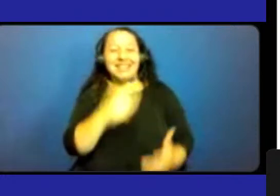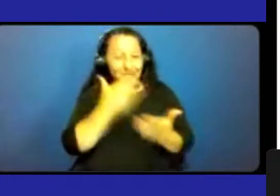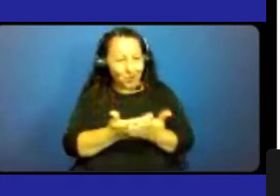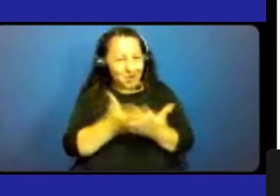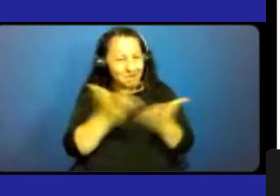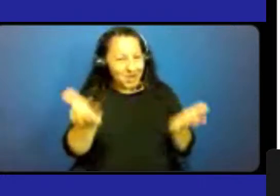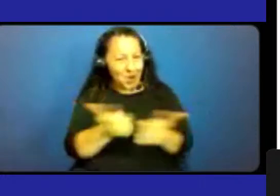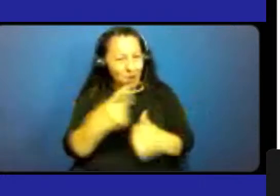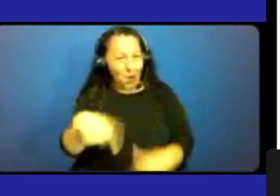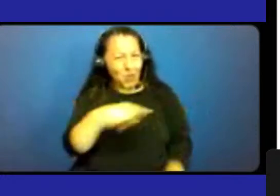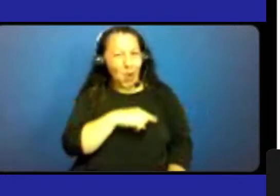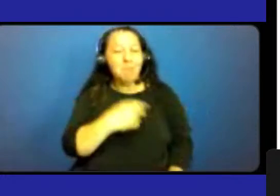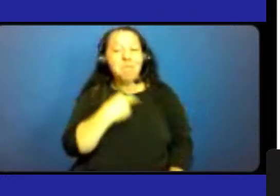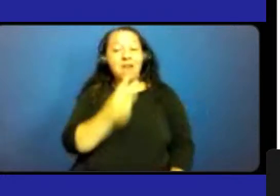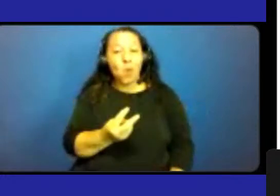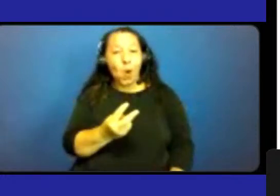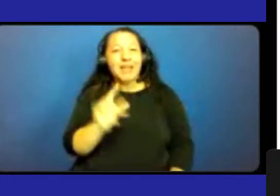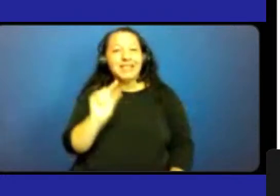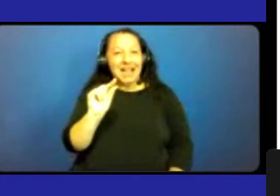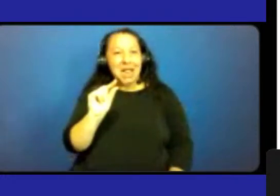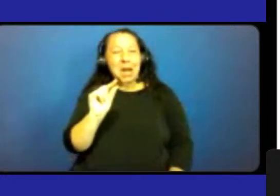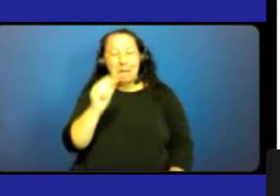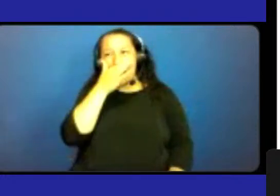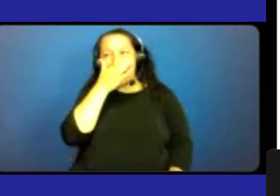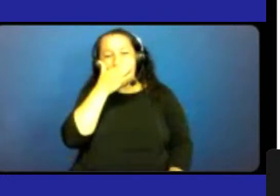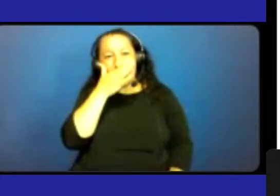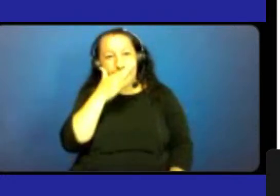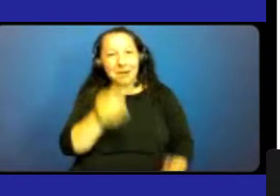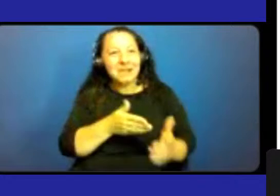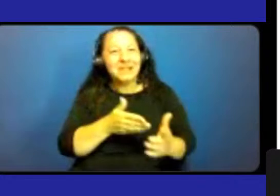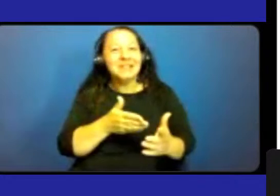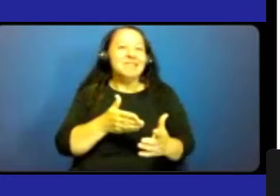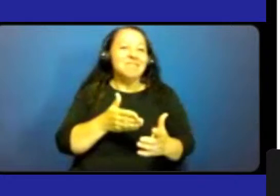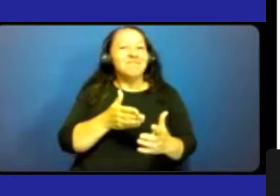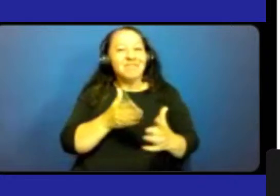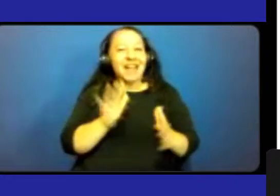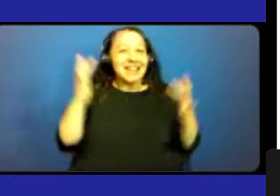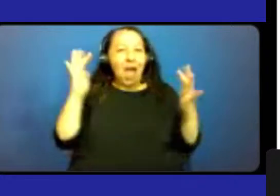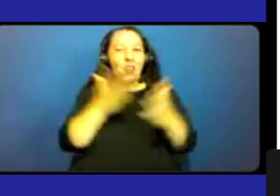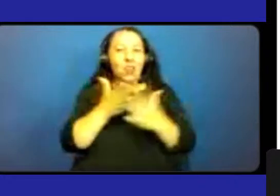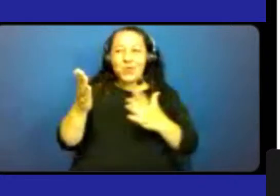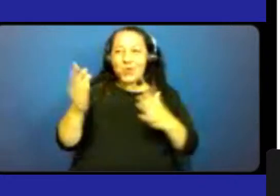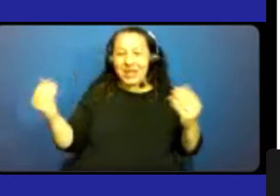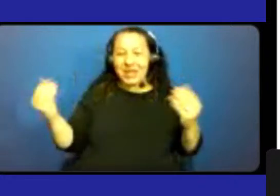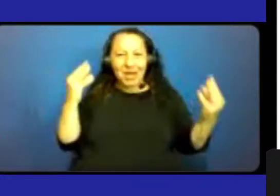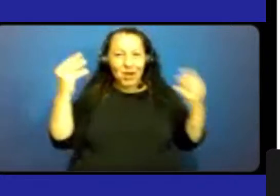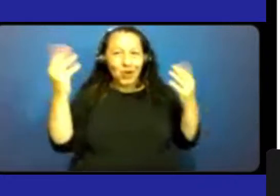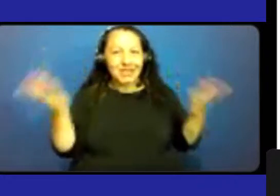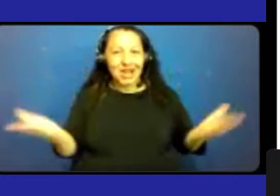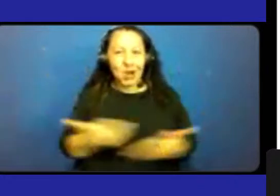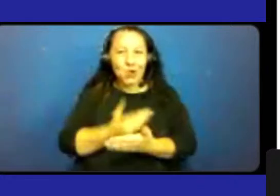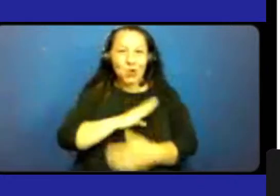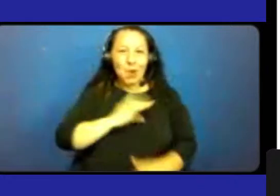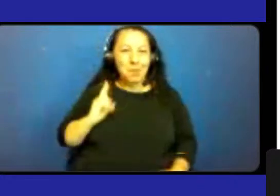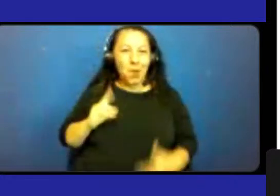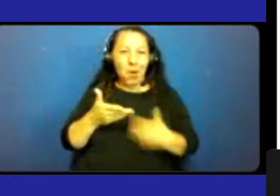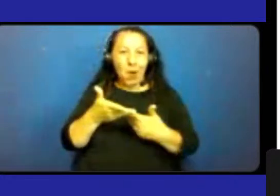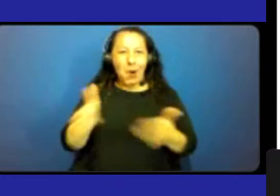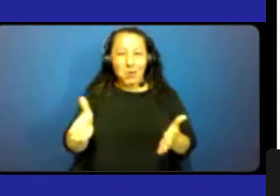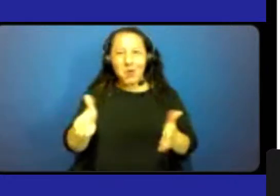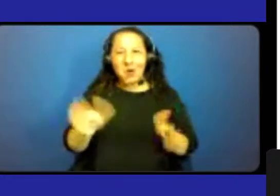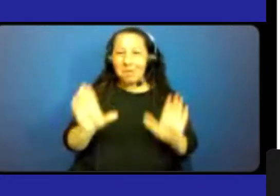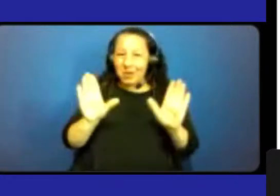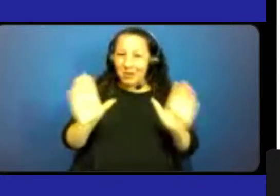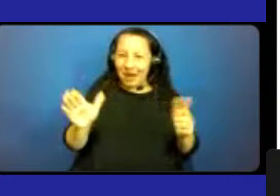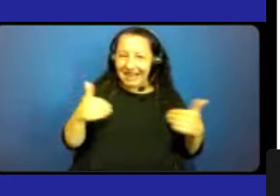My voice is projecting on the speakers in our beautiful new boardroom here. Great to be with you. I'll give Deb one more second to breathe